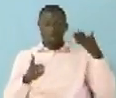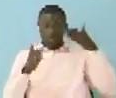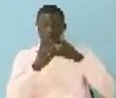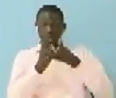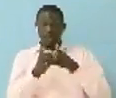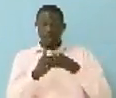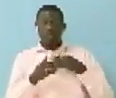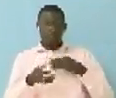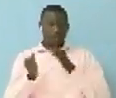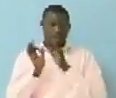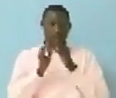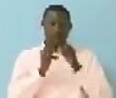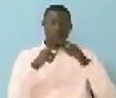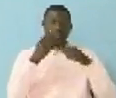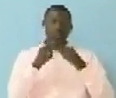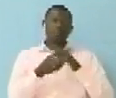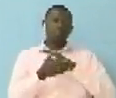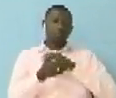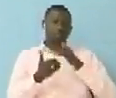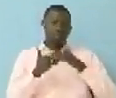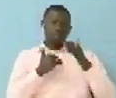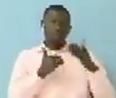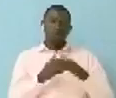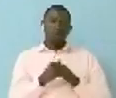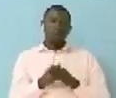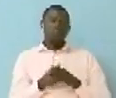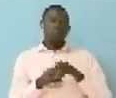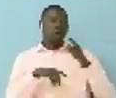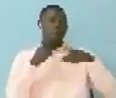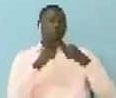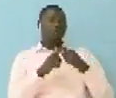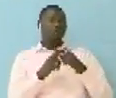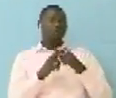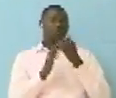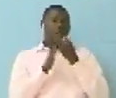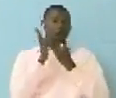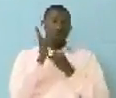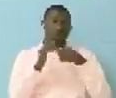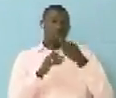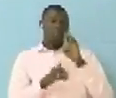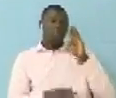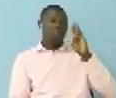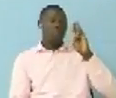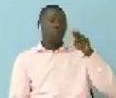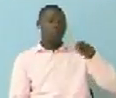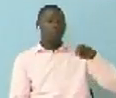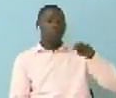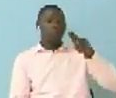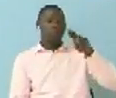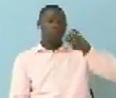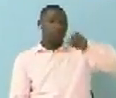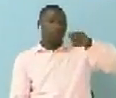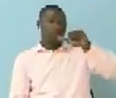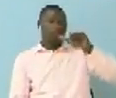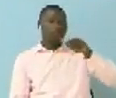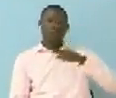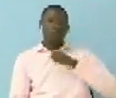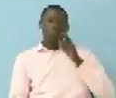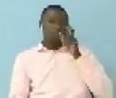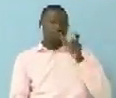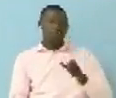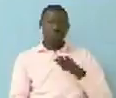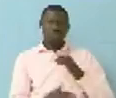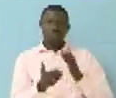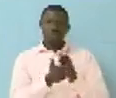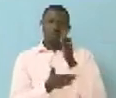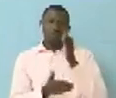So the issue of Bunja should not be trusted. That's what I want to say. Thank you, but the Act